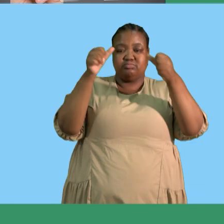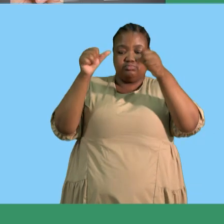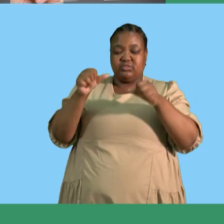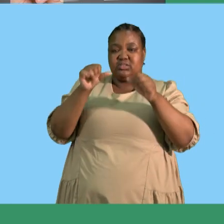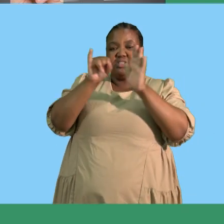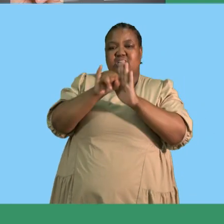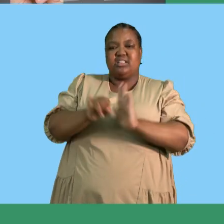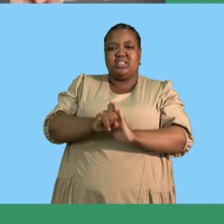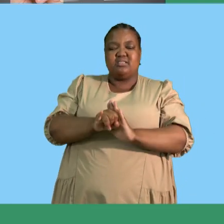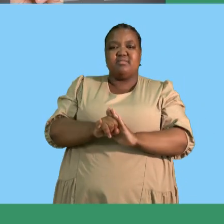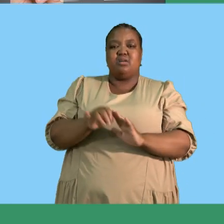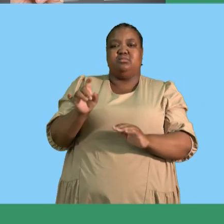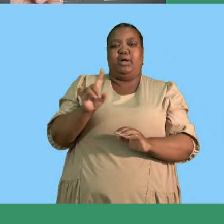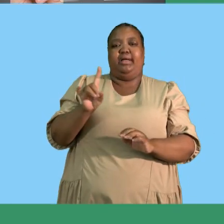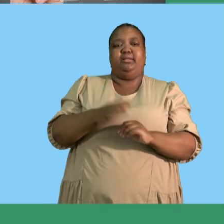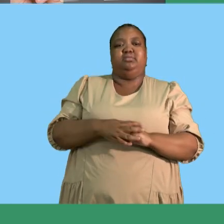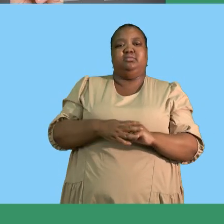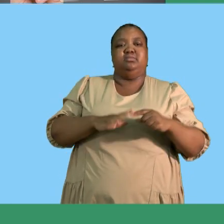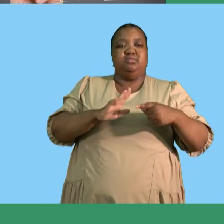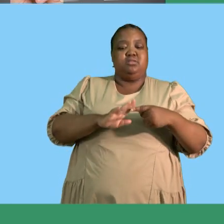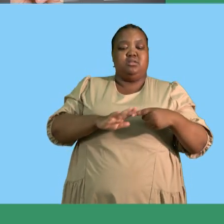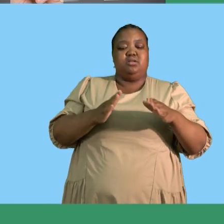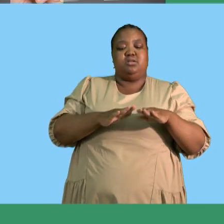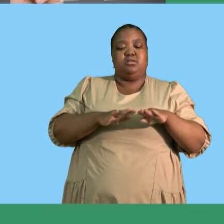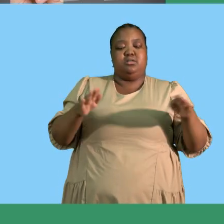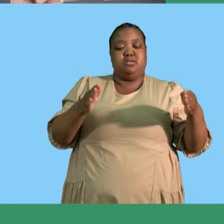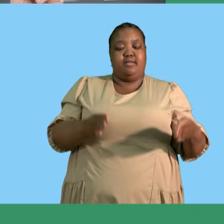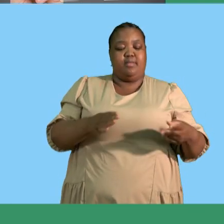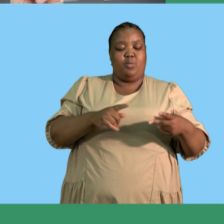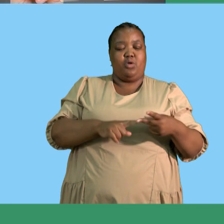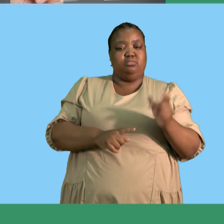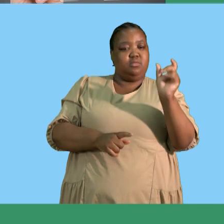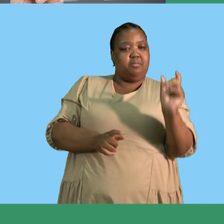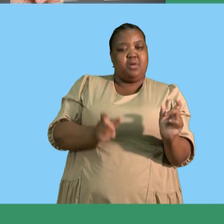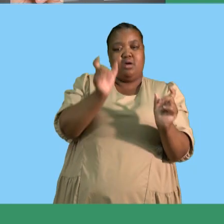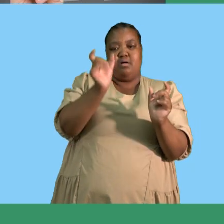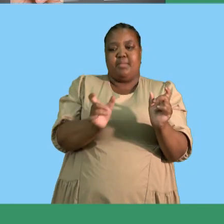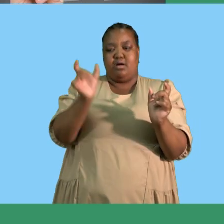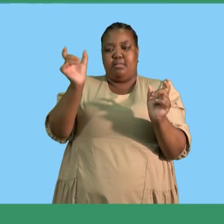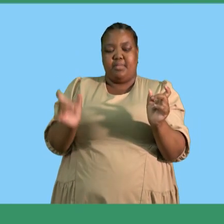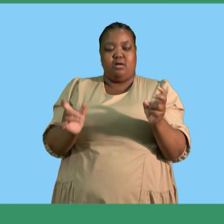required to identify in a scenario includes your tables, your bar graphs, and so forth.